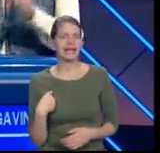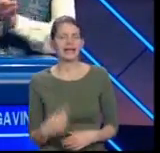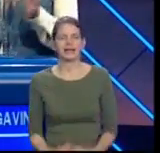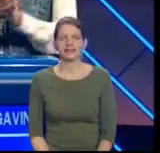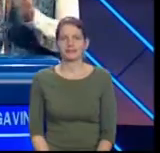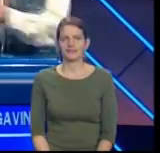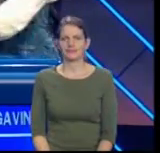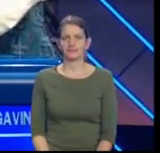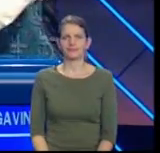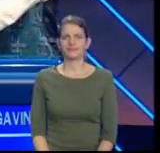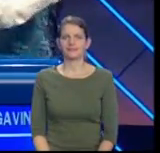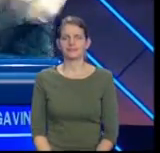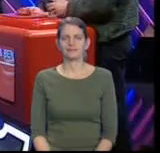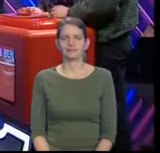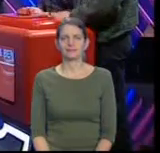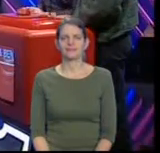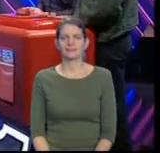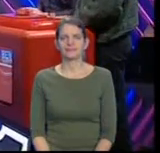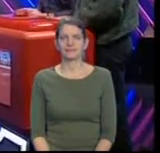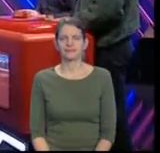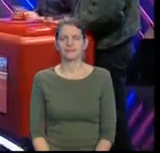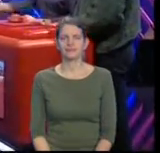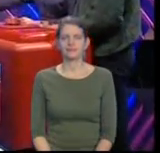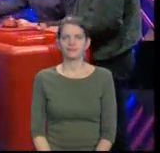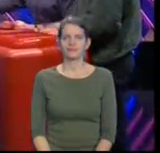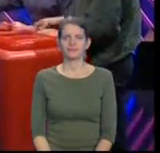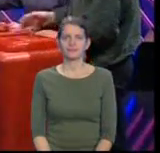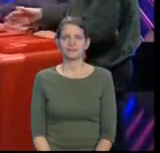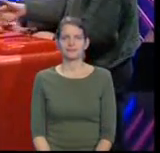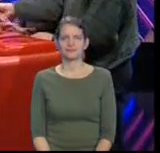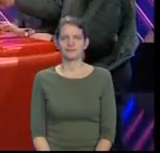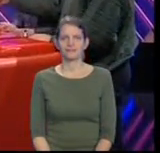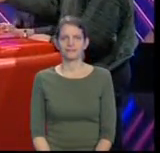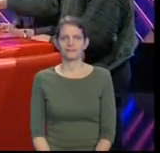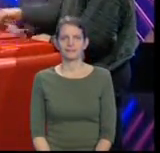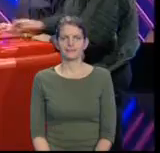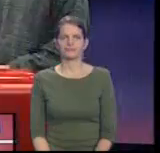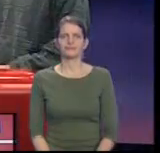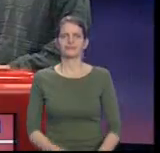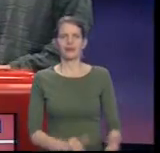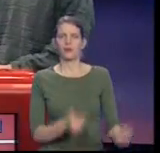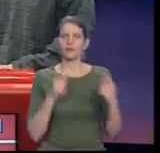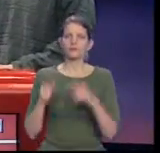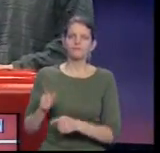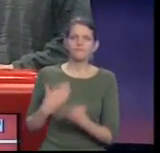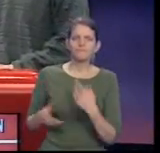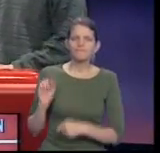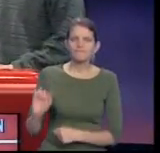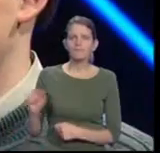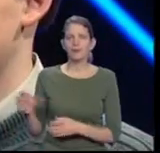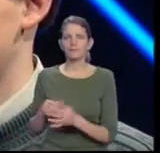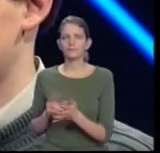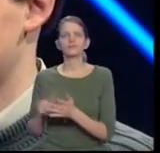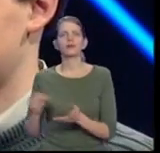Gavin. I'll take that now. Hello, Susan. How are you? Susan, tell me about Ben. Ben's 14.